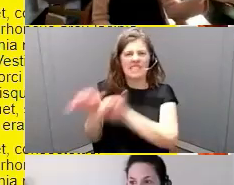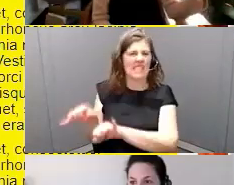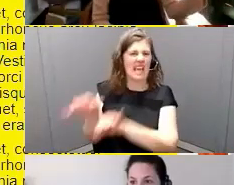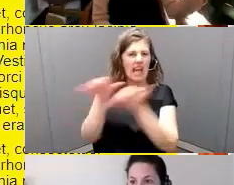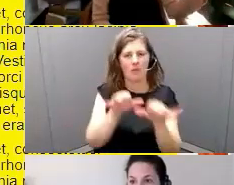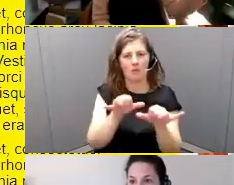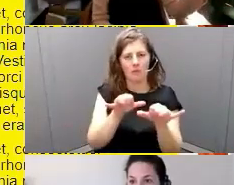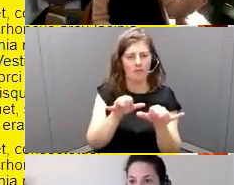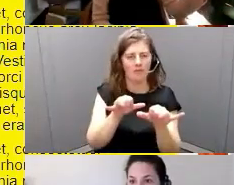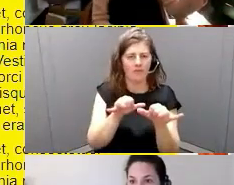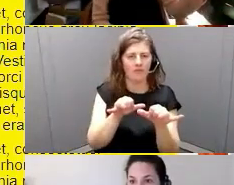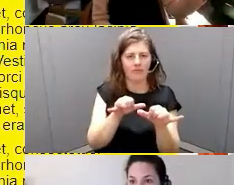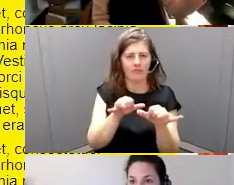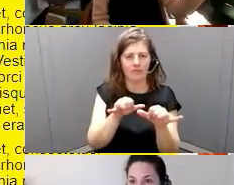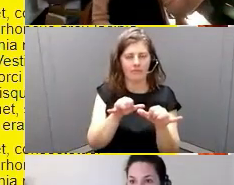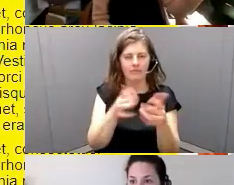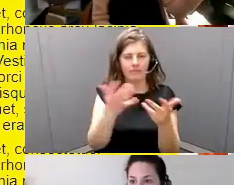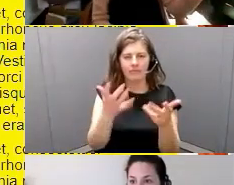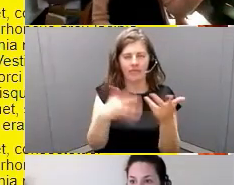than